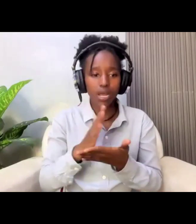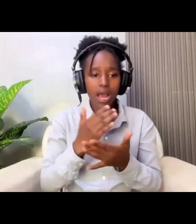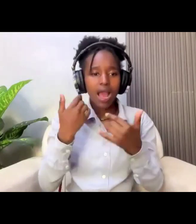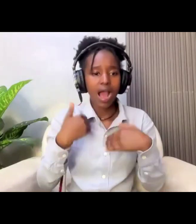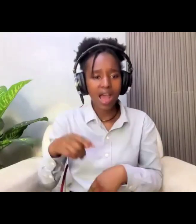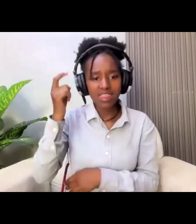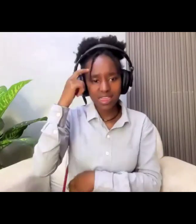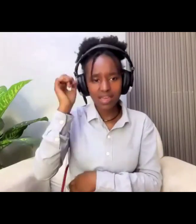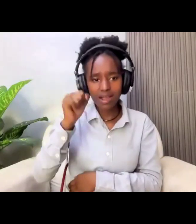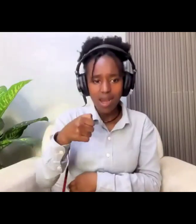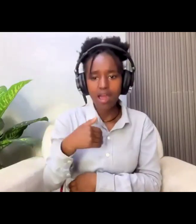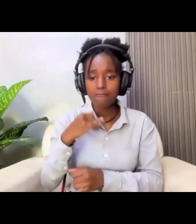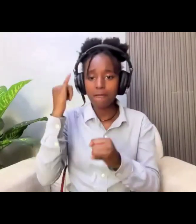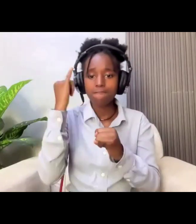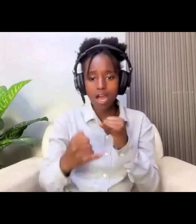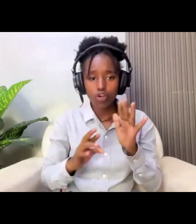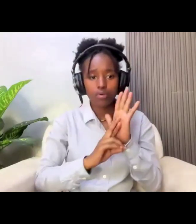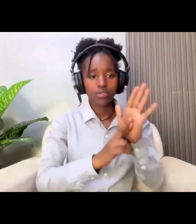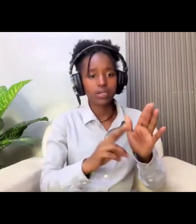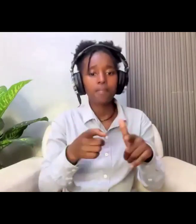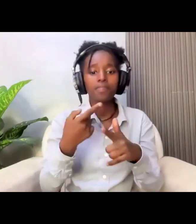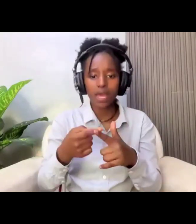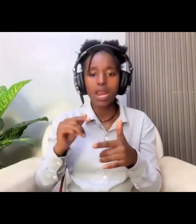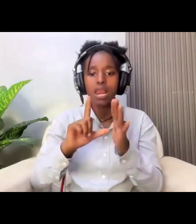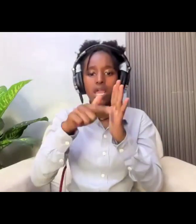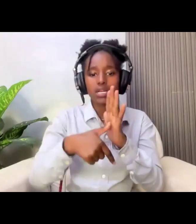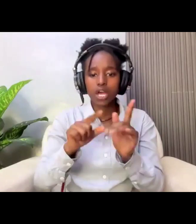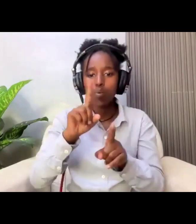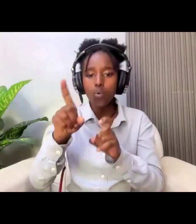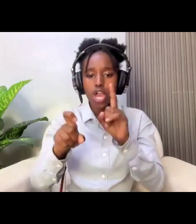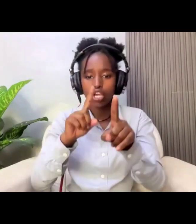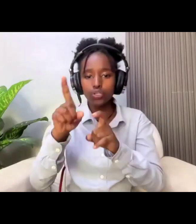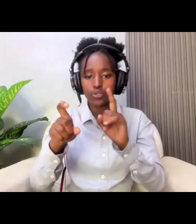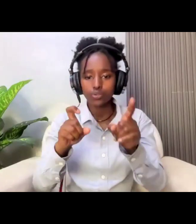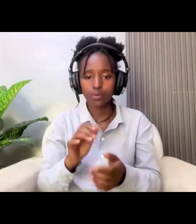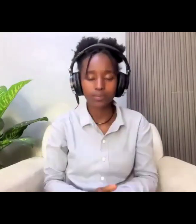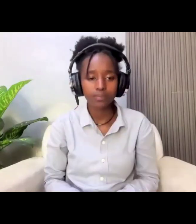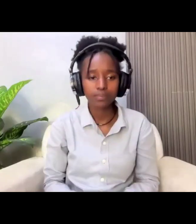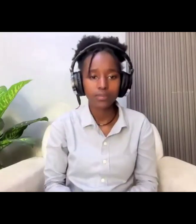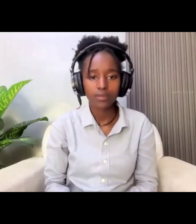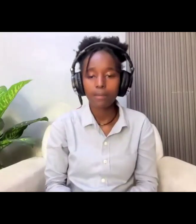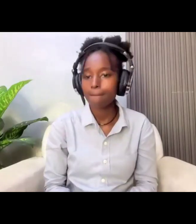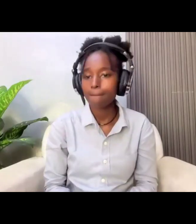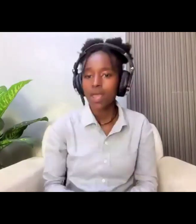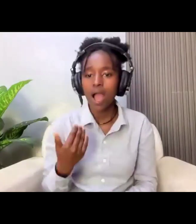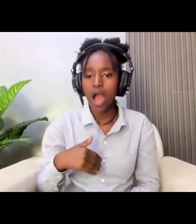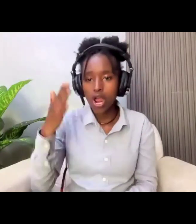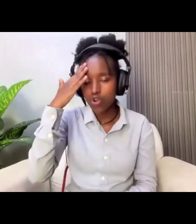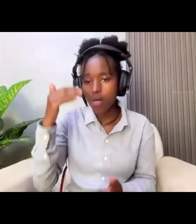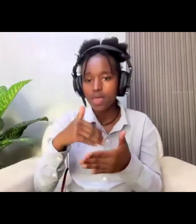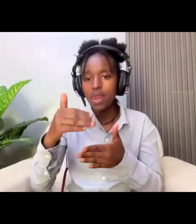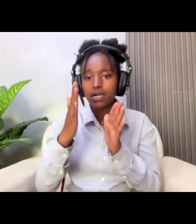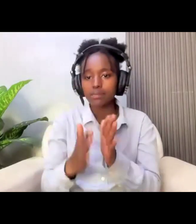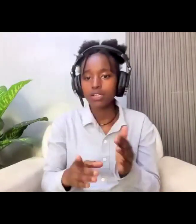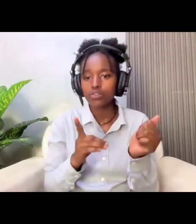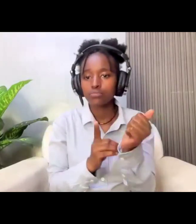have questions is from Dr. Sruti Mohapatra. I don't know if you can load that.